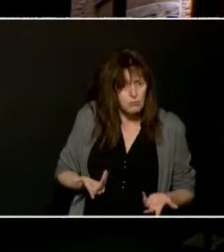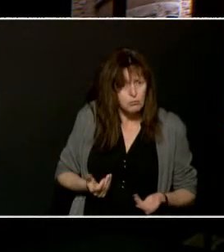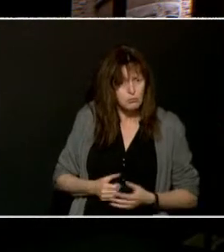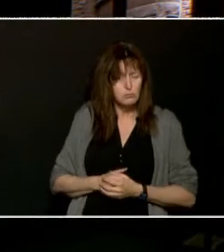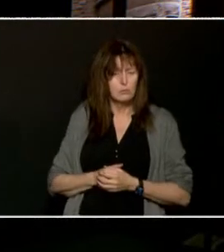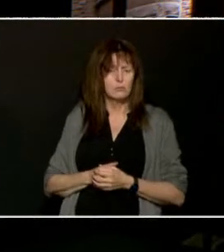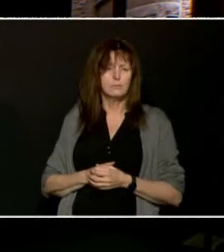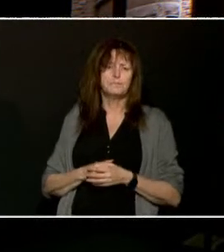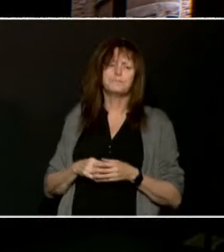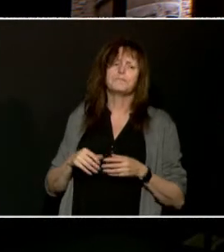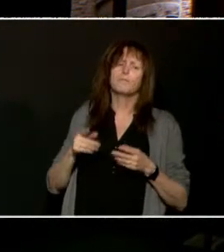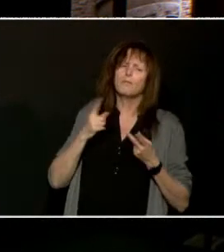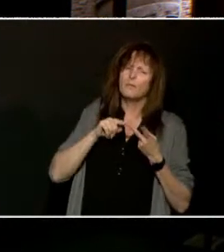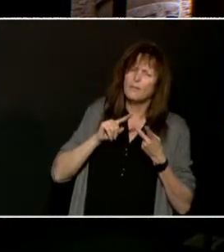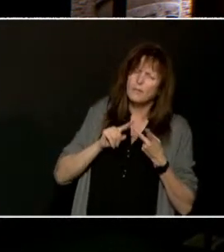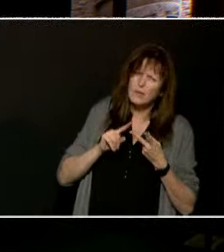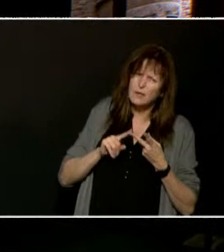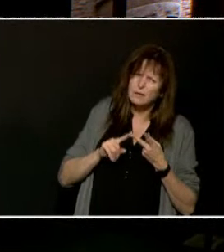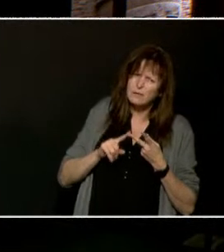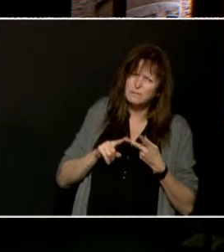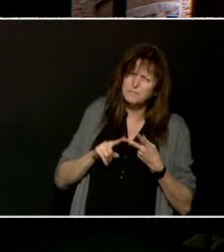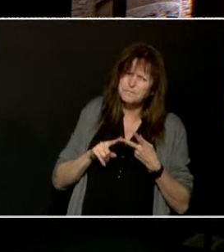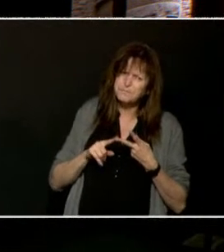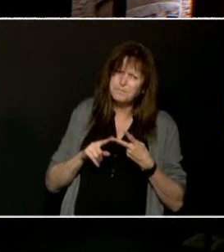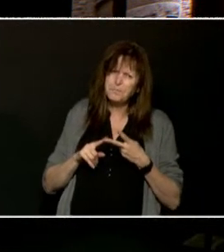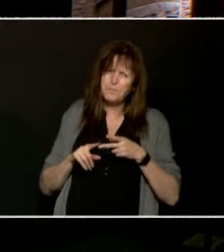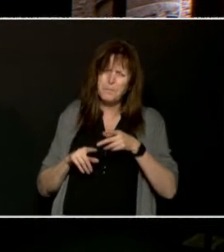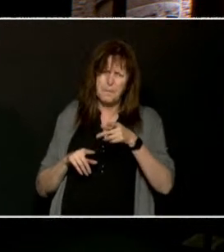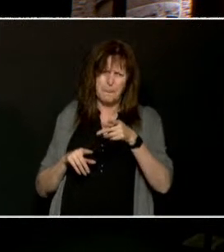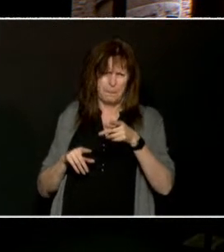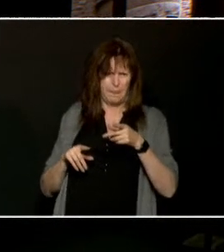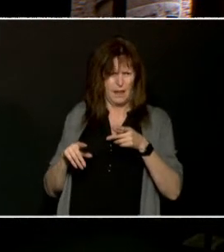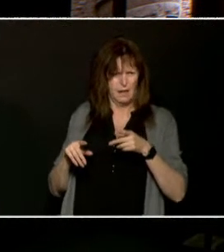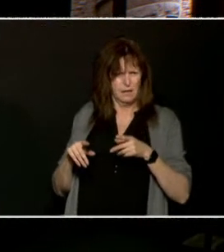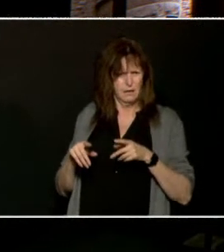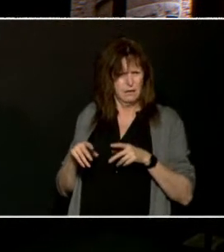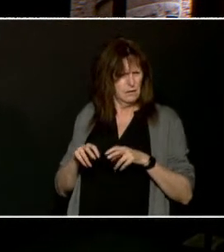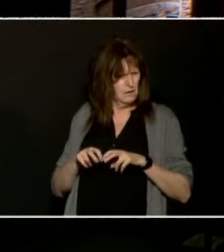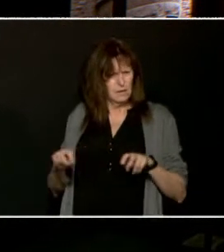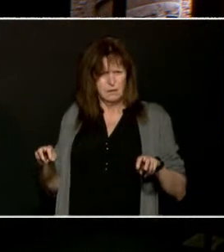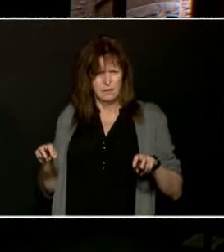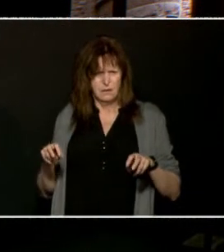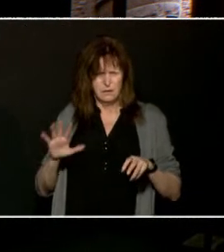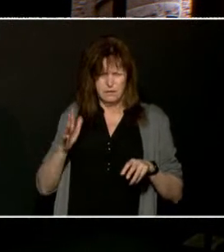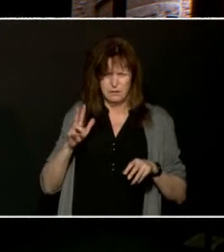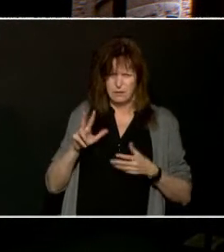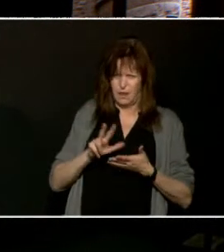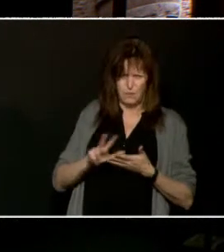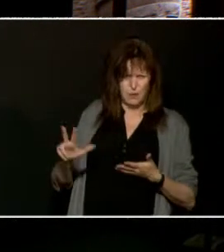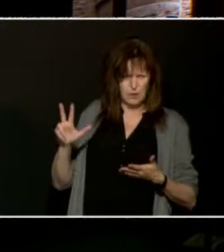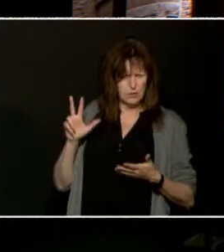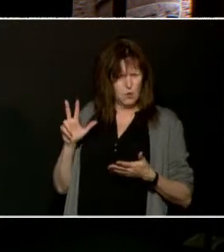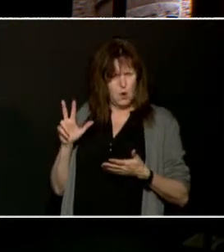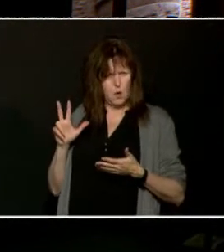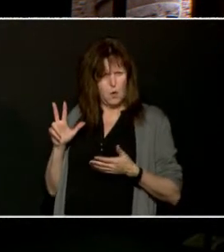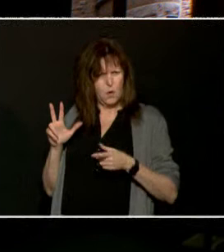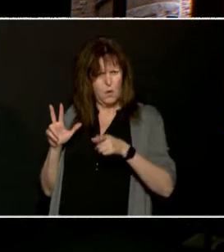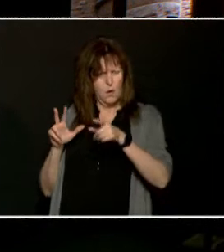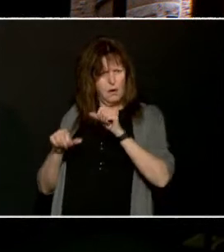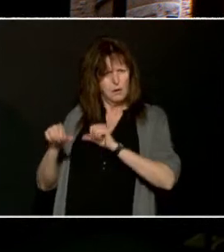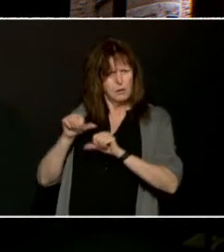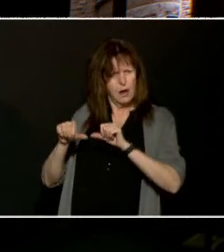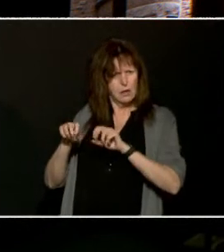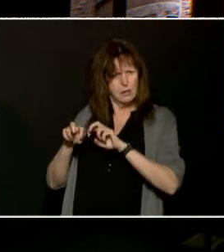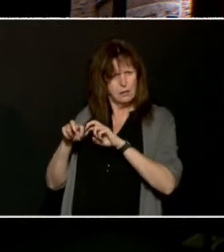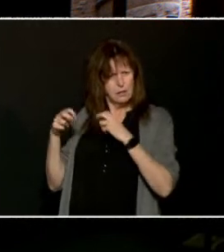This briefing sort of overall, I think, is the last briefing we got was from the science table was it was 3 weeks ago.